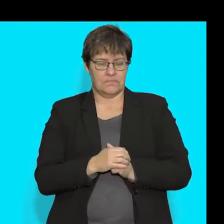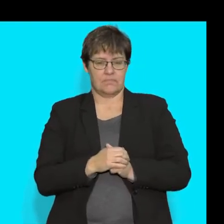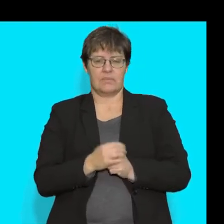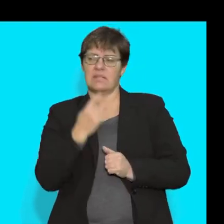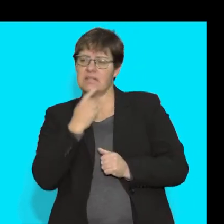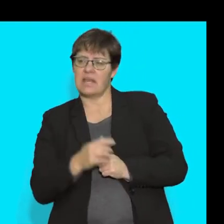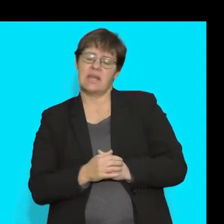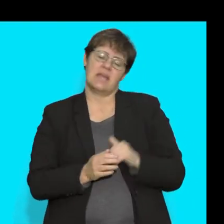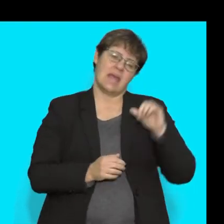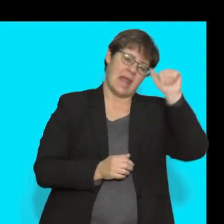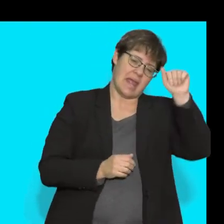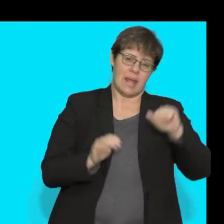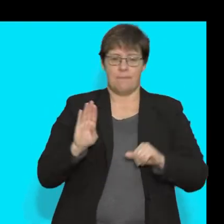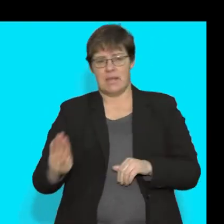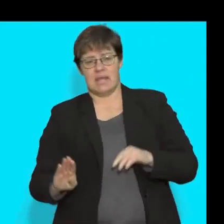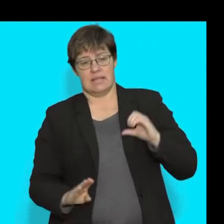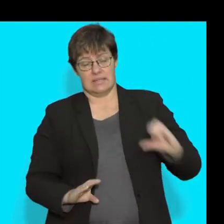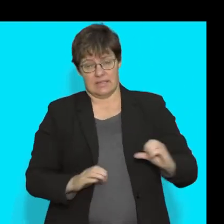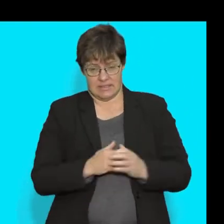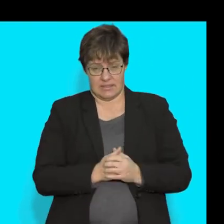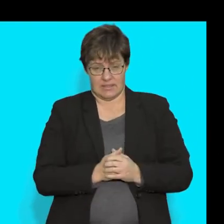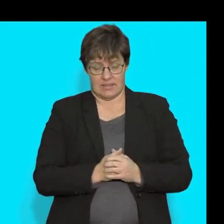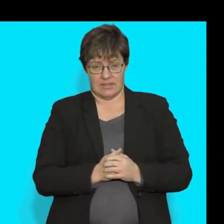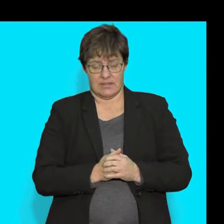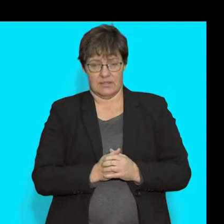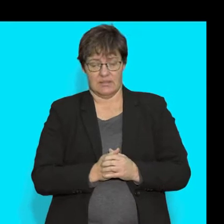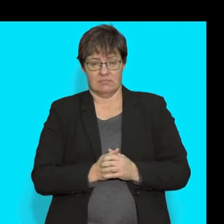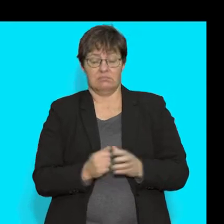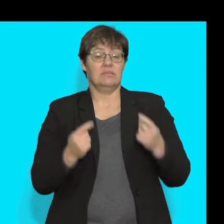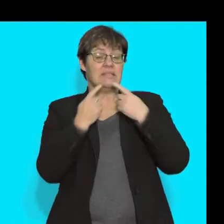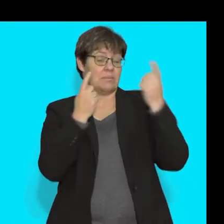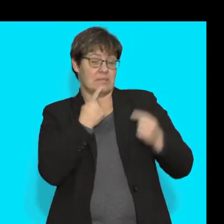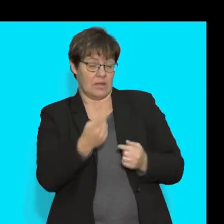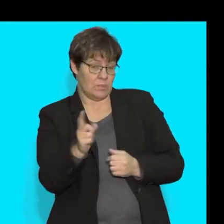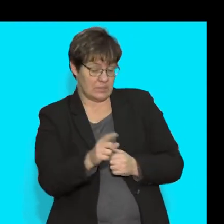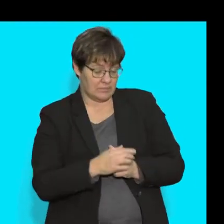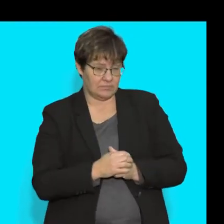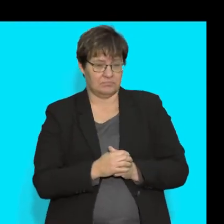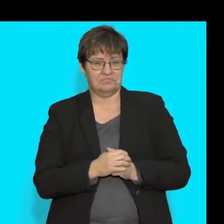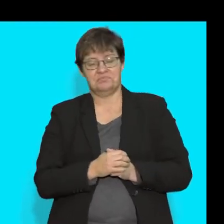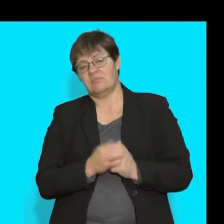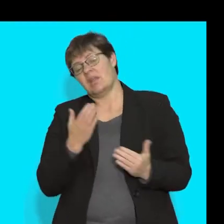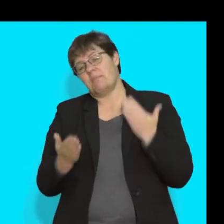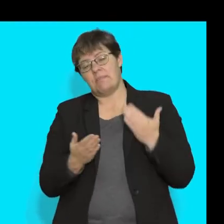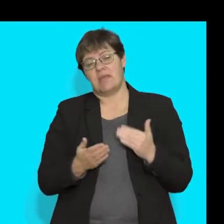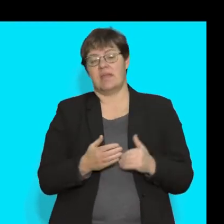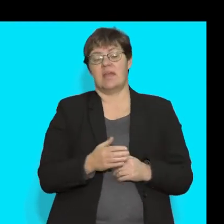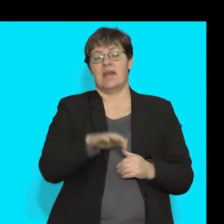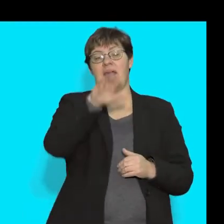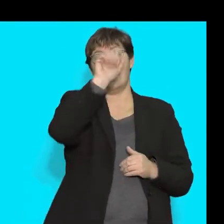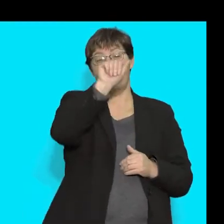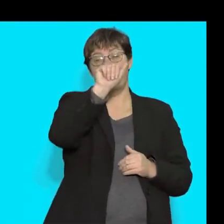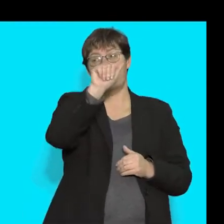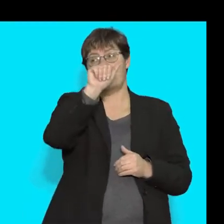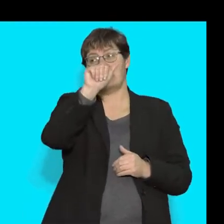to you, this is A, this is B, this is C. And then the statement says to you, maybe